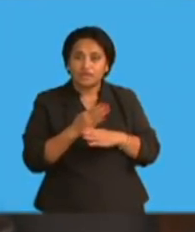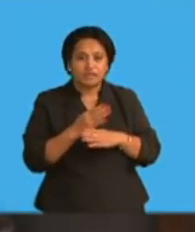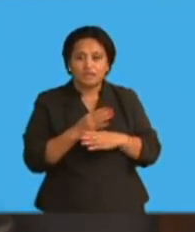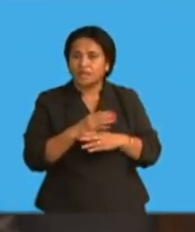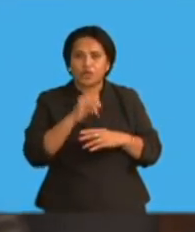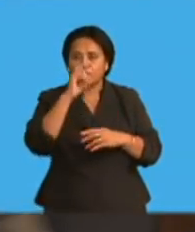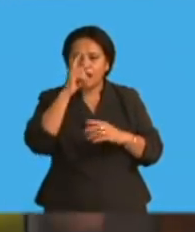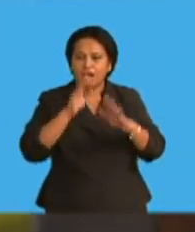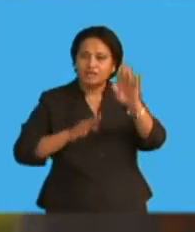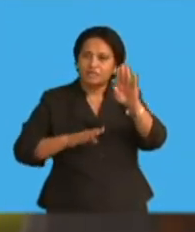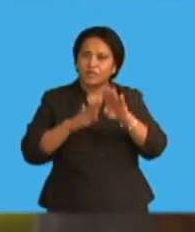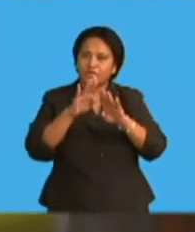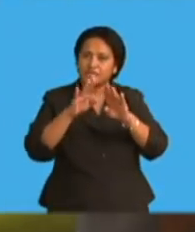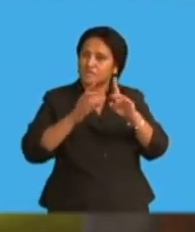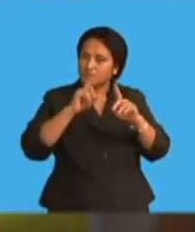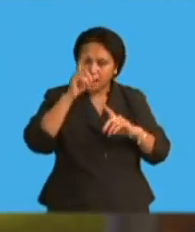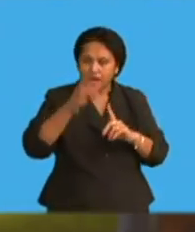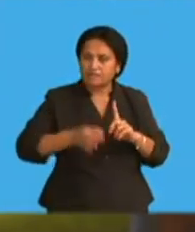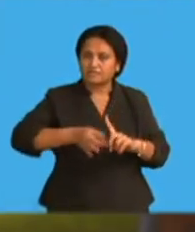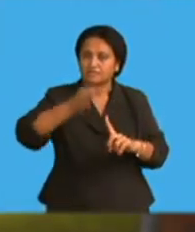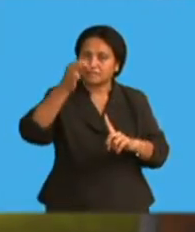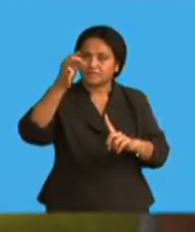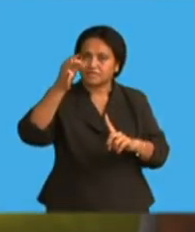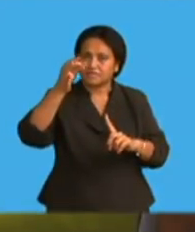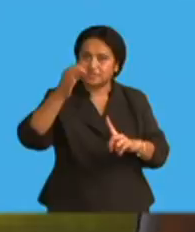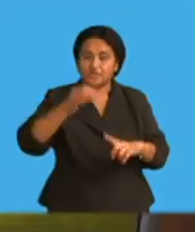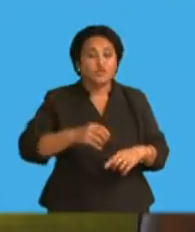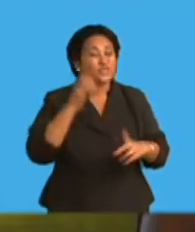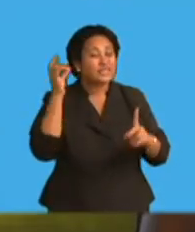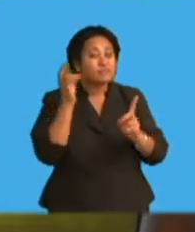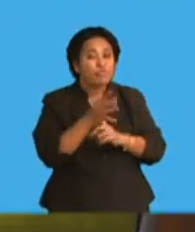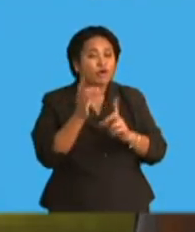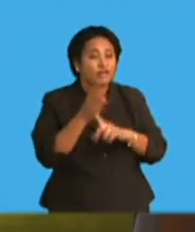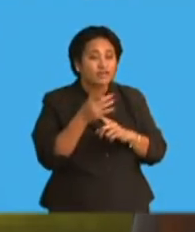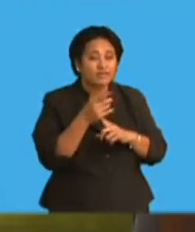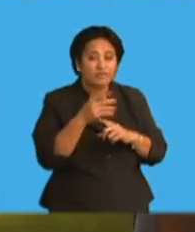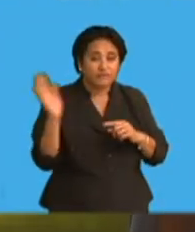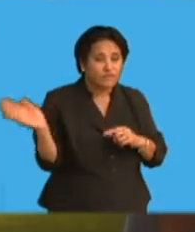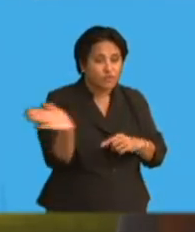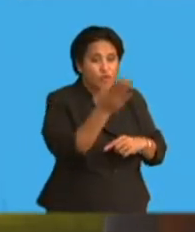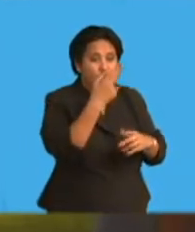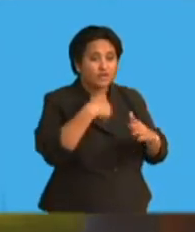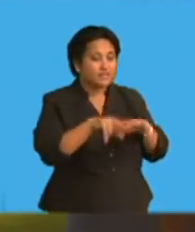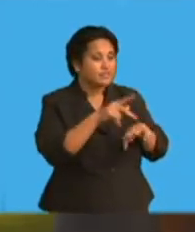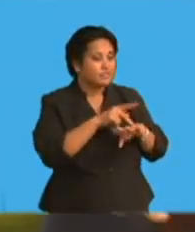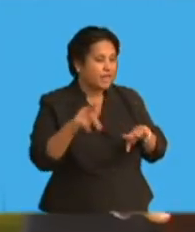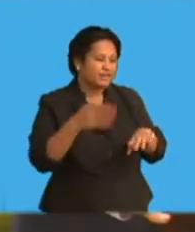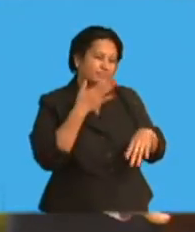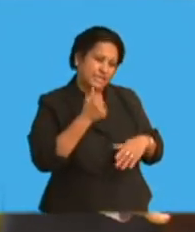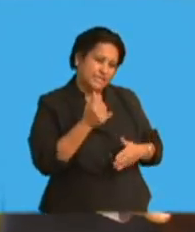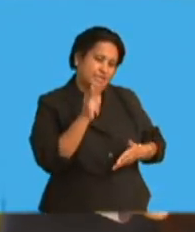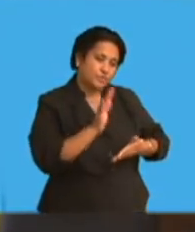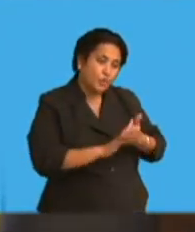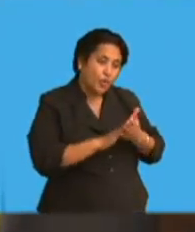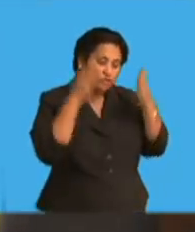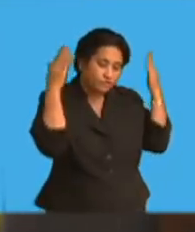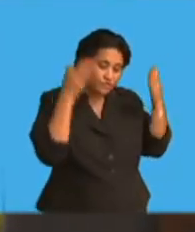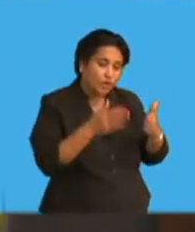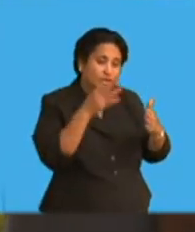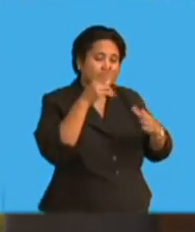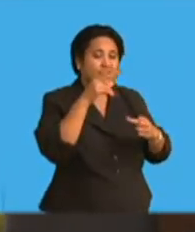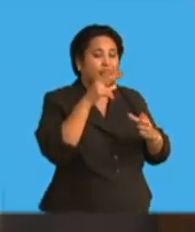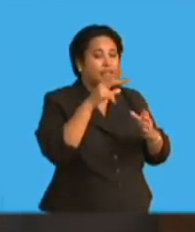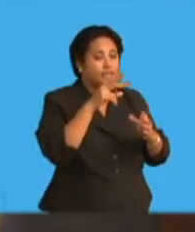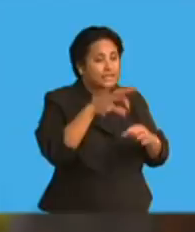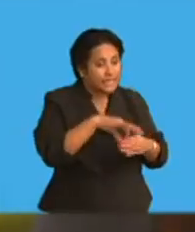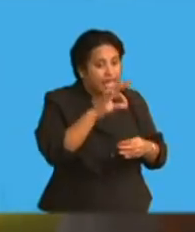important for all of us in this Parliament. Please, let's go to the elections and talk about policies. You have a right